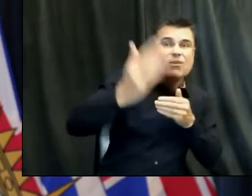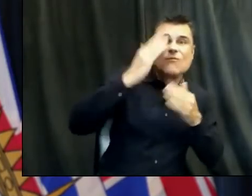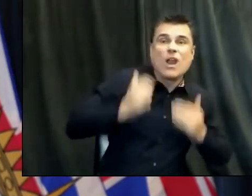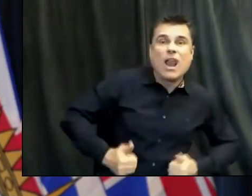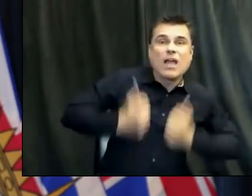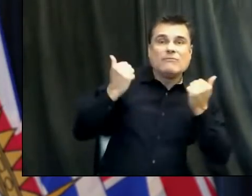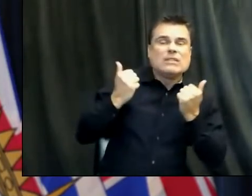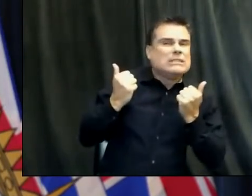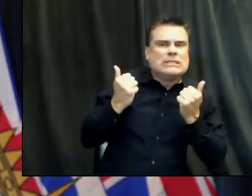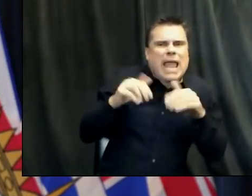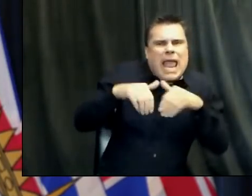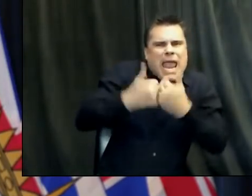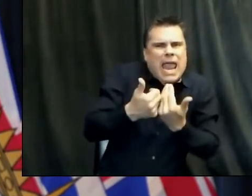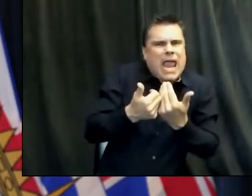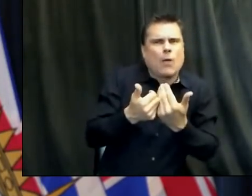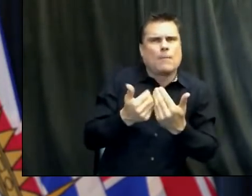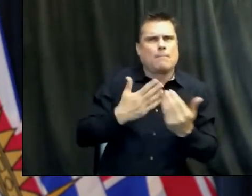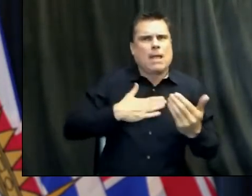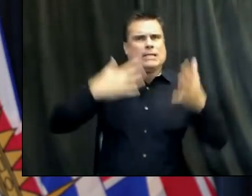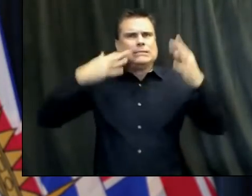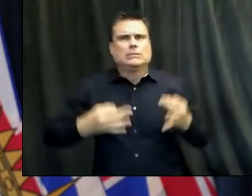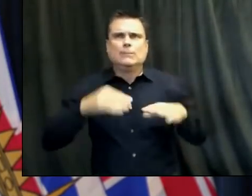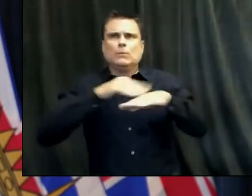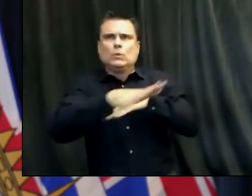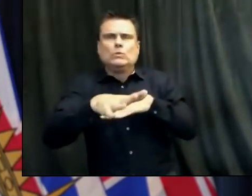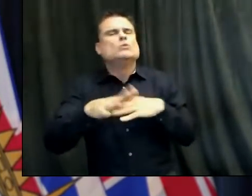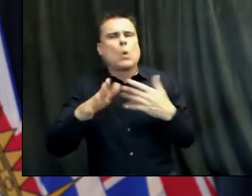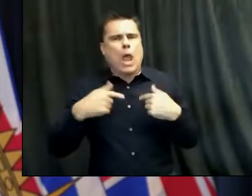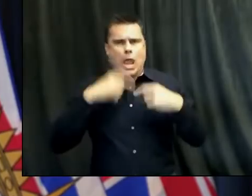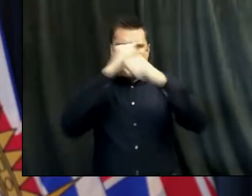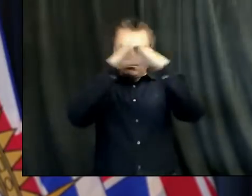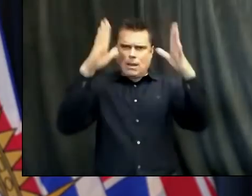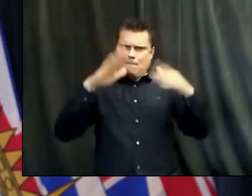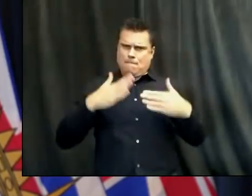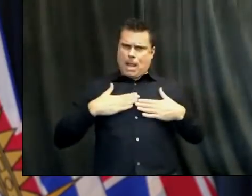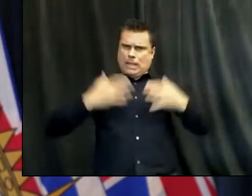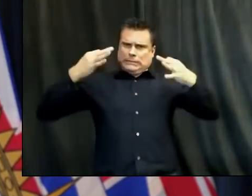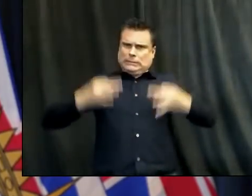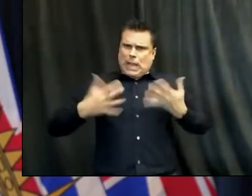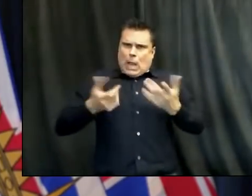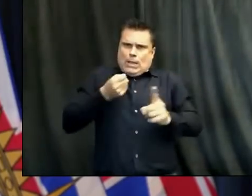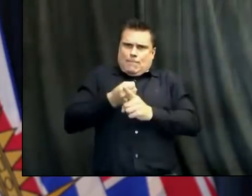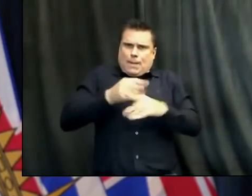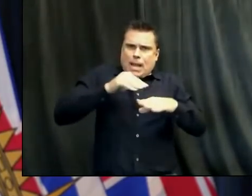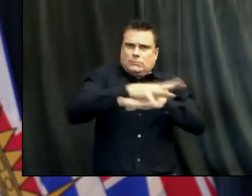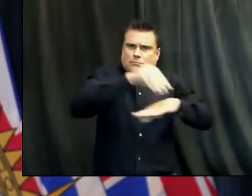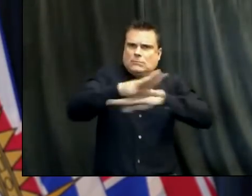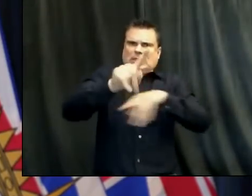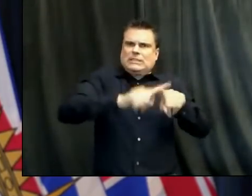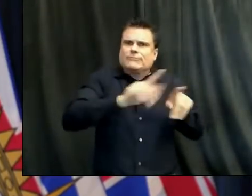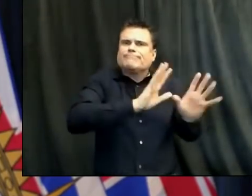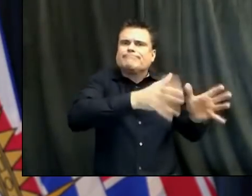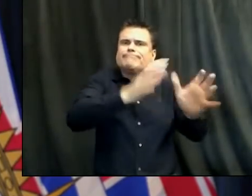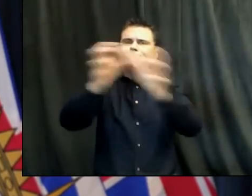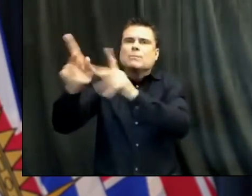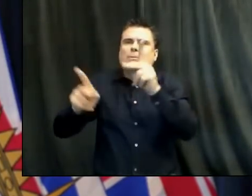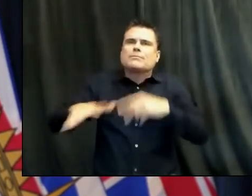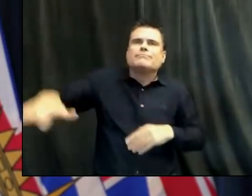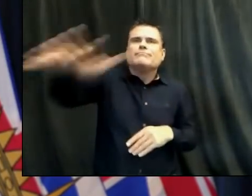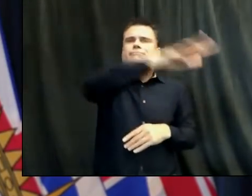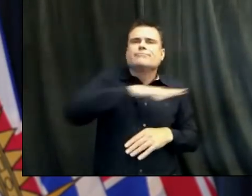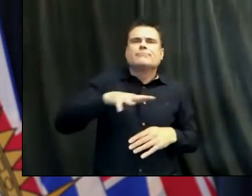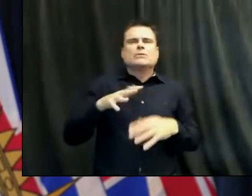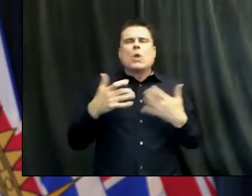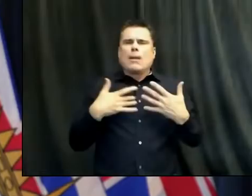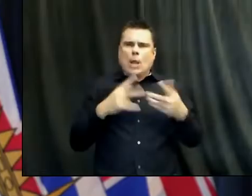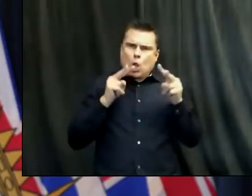we've had discussions about the pros and cons of different measures we can take. But